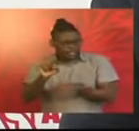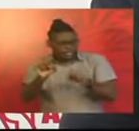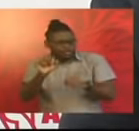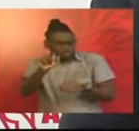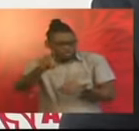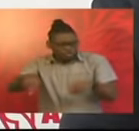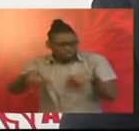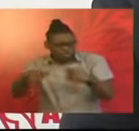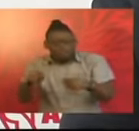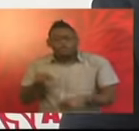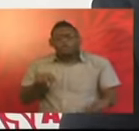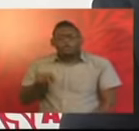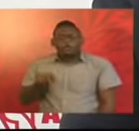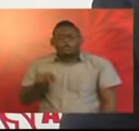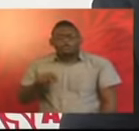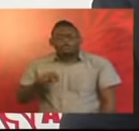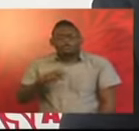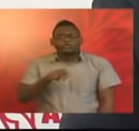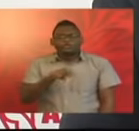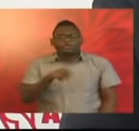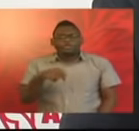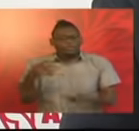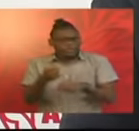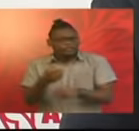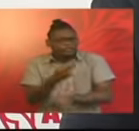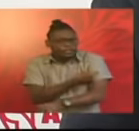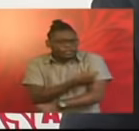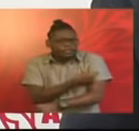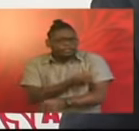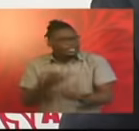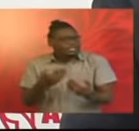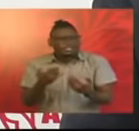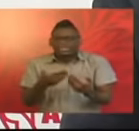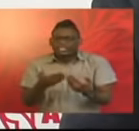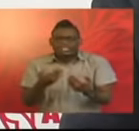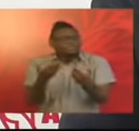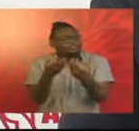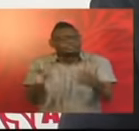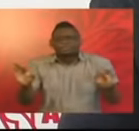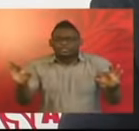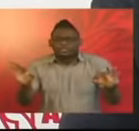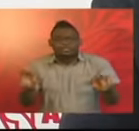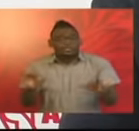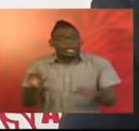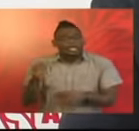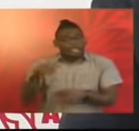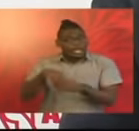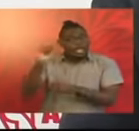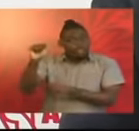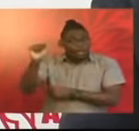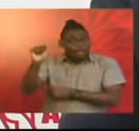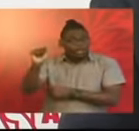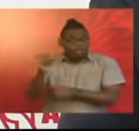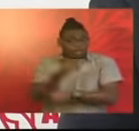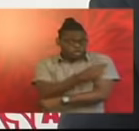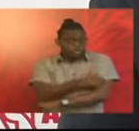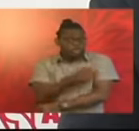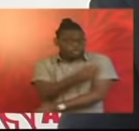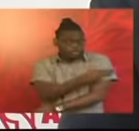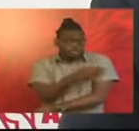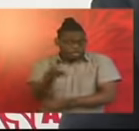by just walking in at, and I repeat, the Arima Health Facility, the Blanchisseuse Health Center, the La